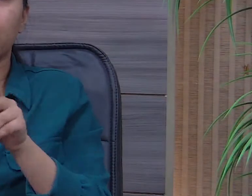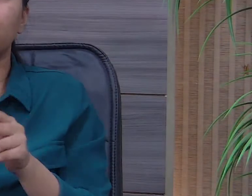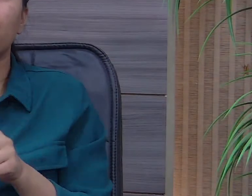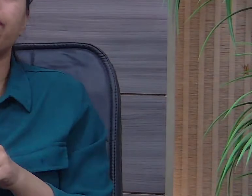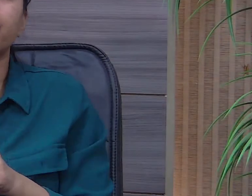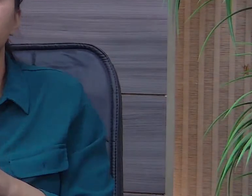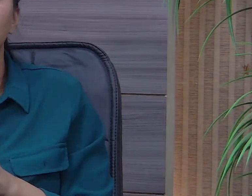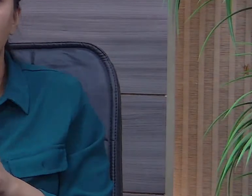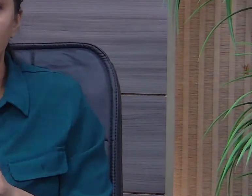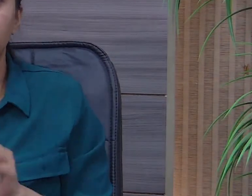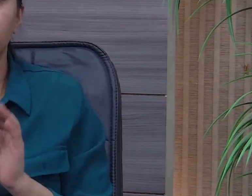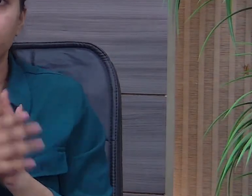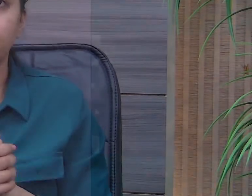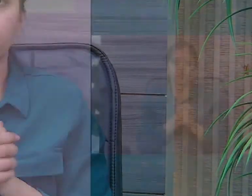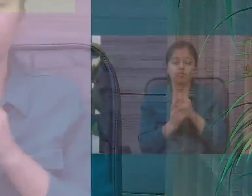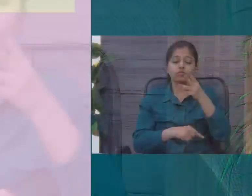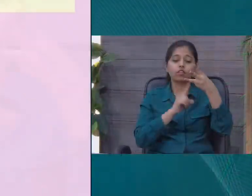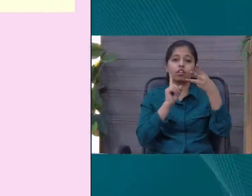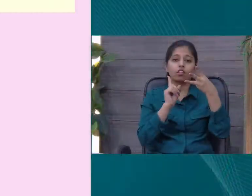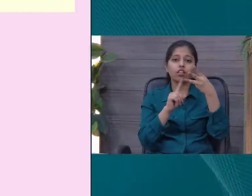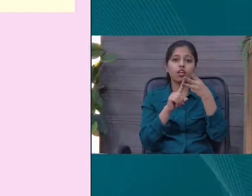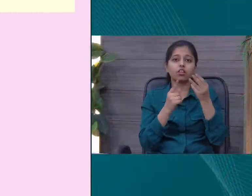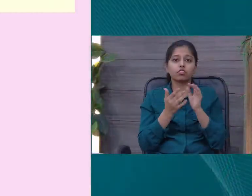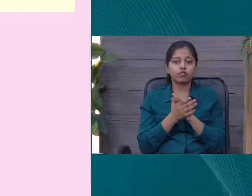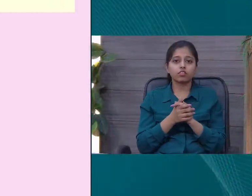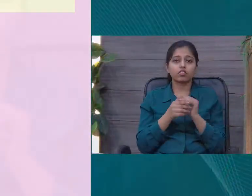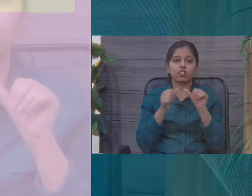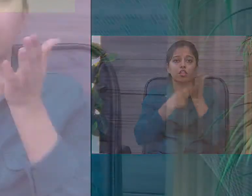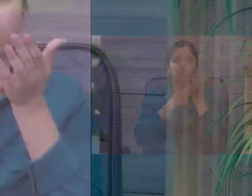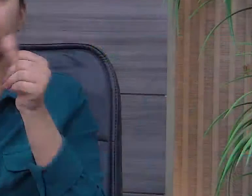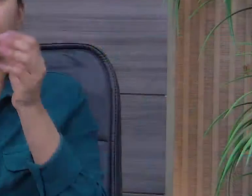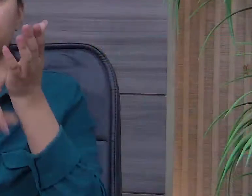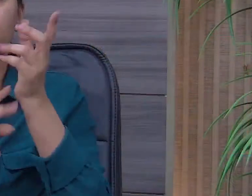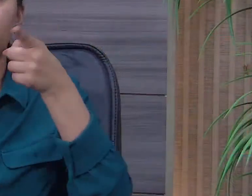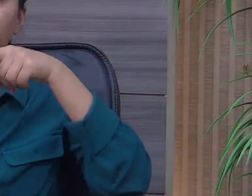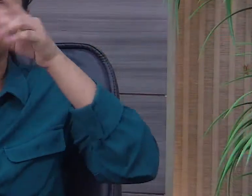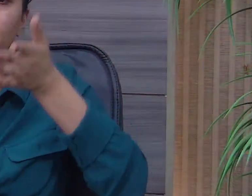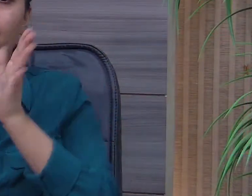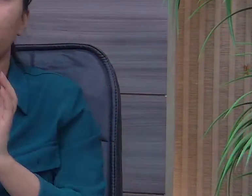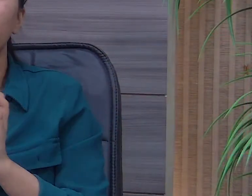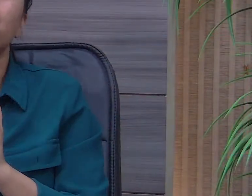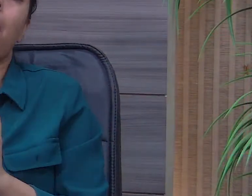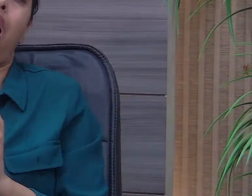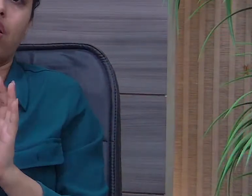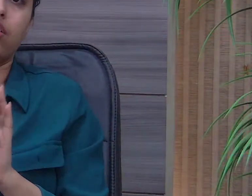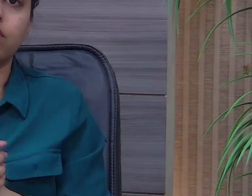Buttercup. Third keyword is errant. Errant.